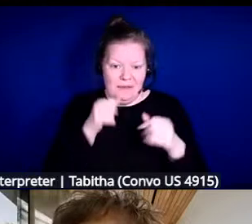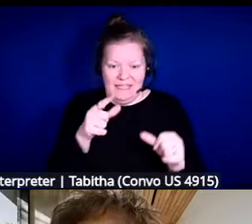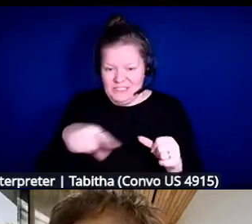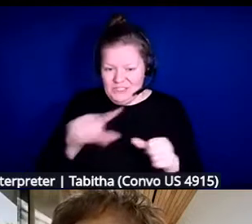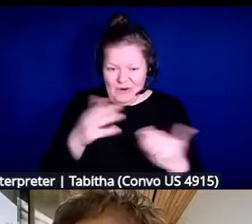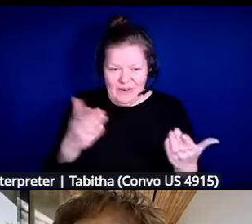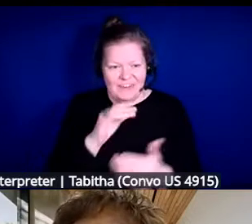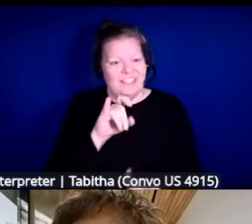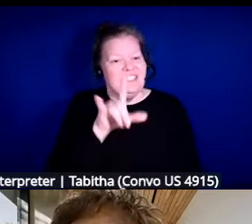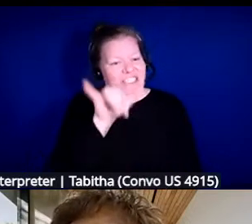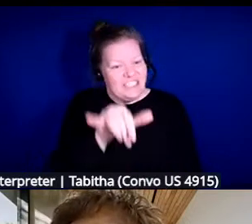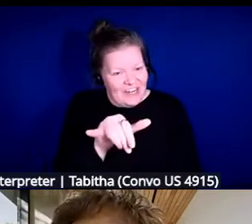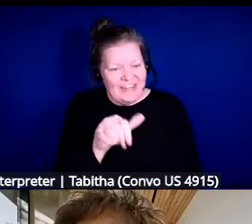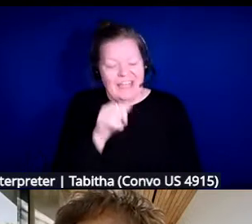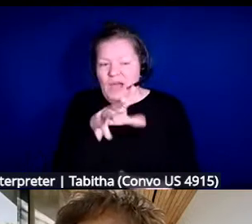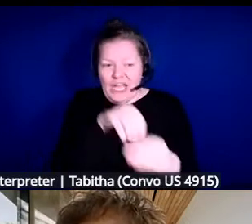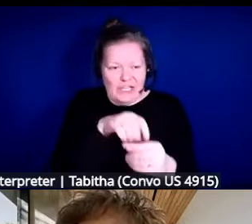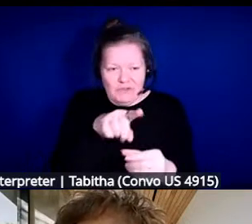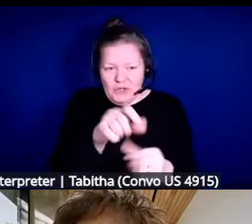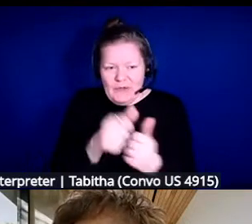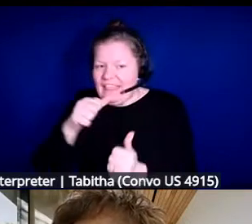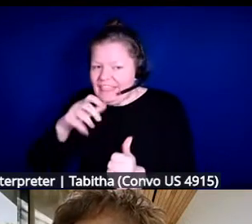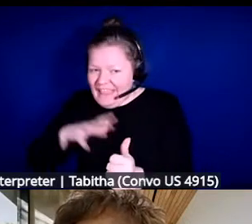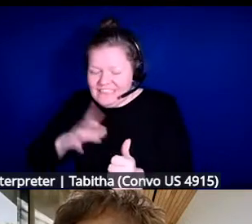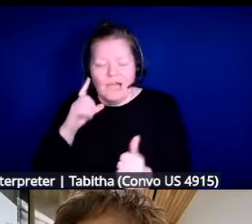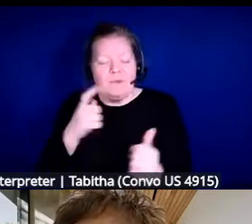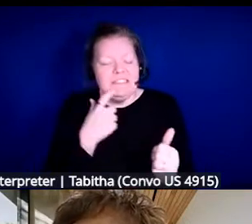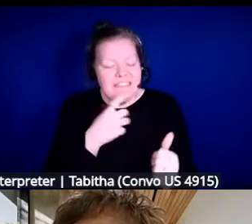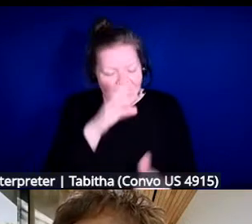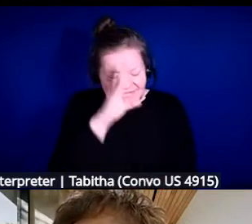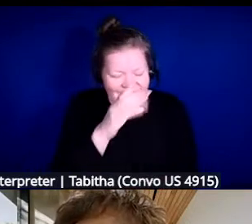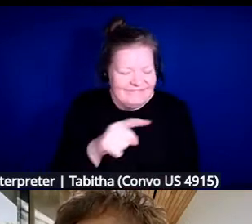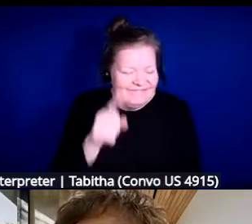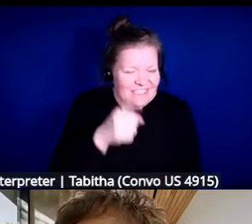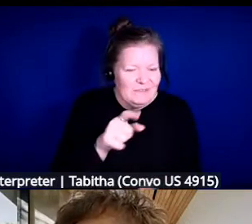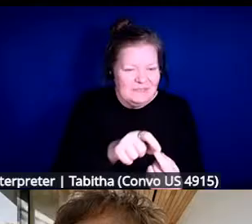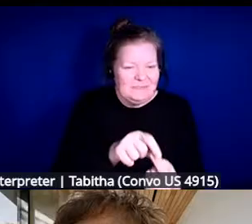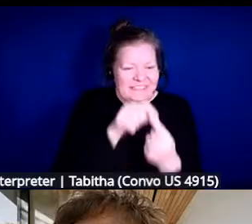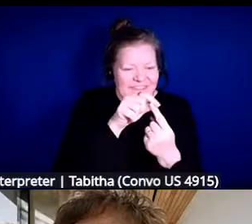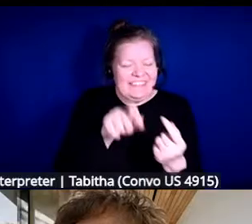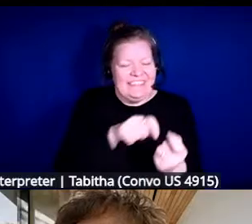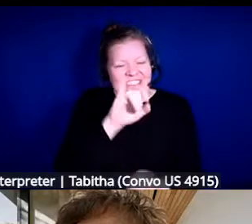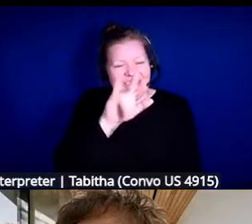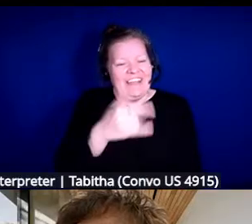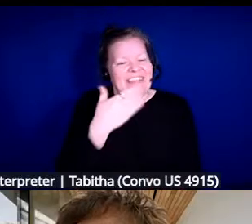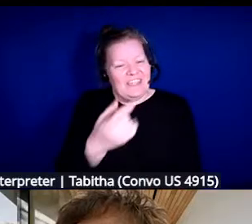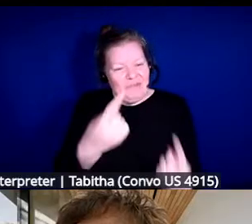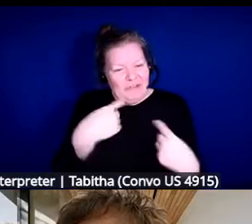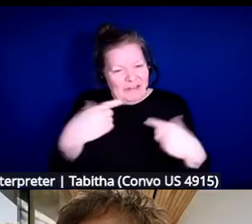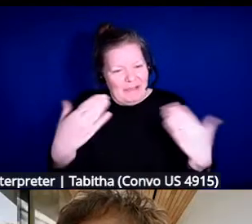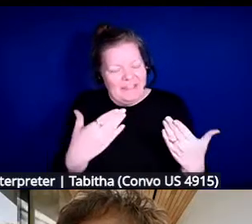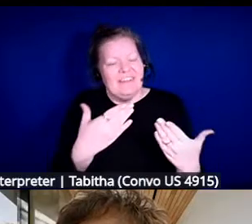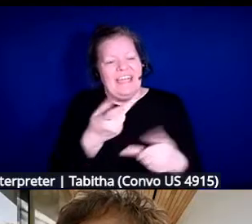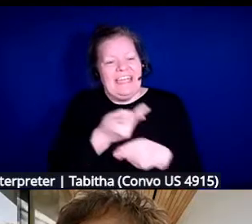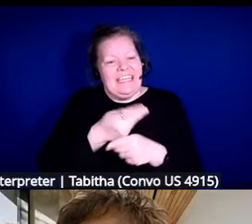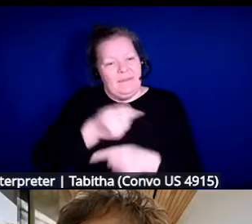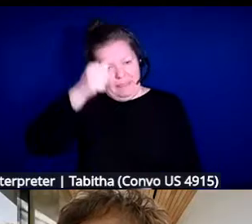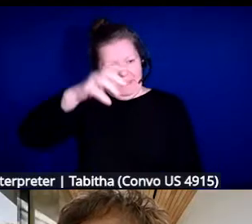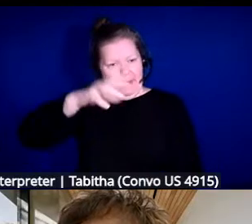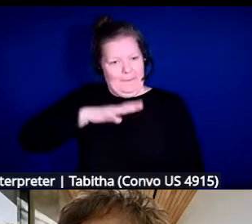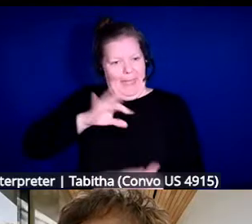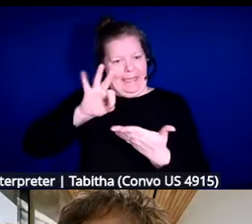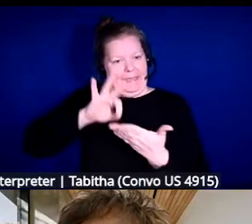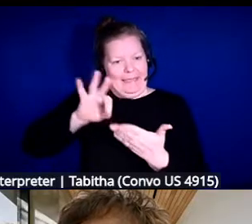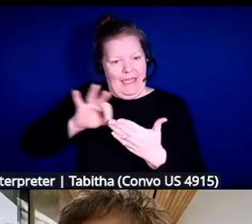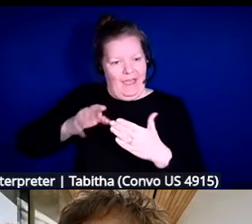here. Jerry, I'm not including you amongst the ladies. I'm gonna say this one to you especially. Thank you for being here and keeping the man count in the